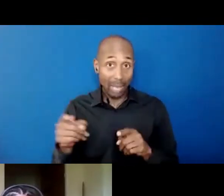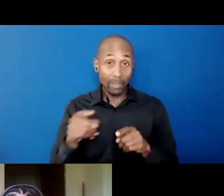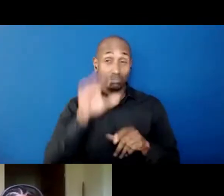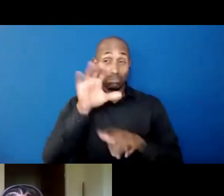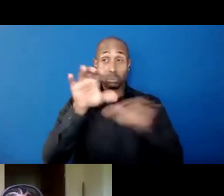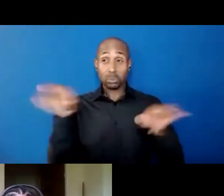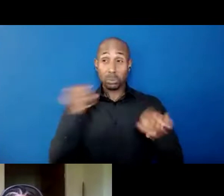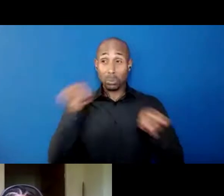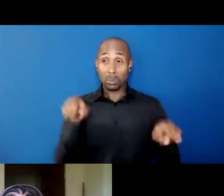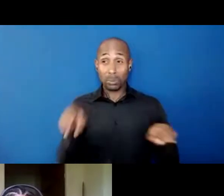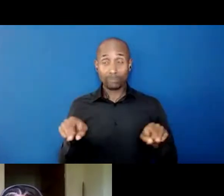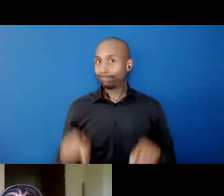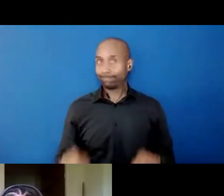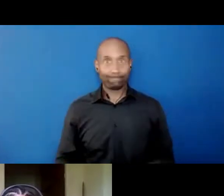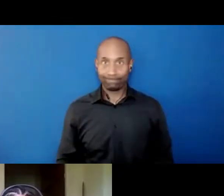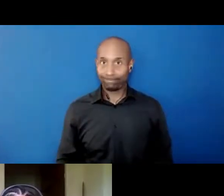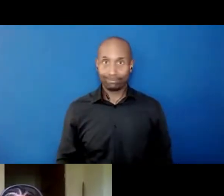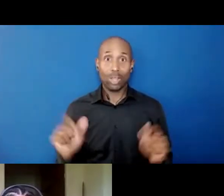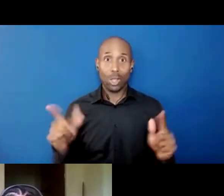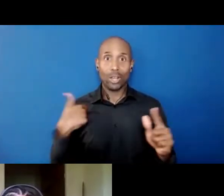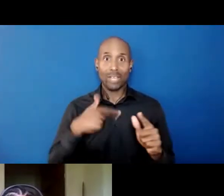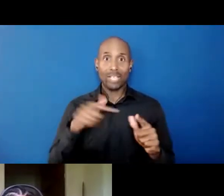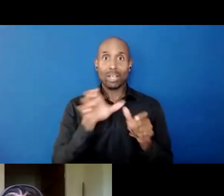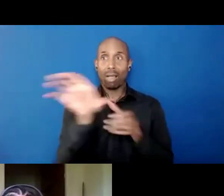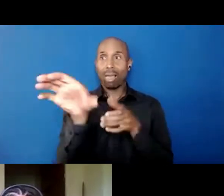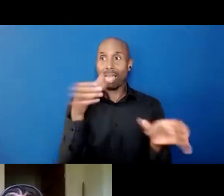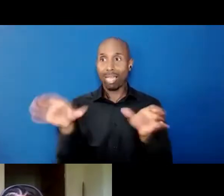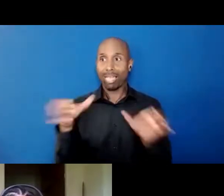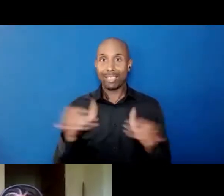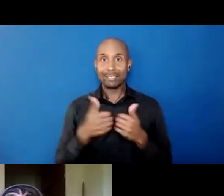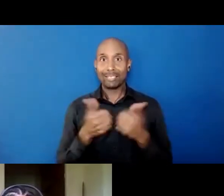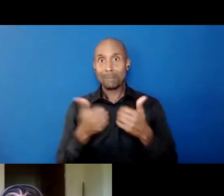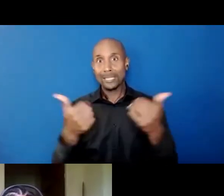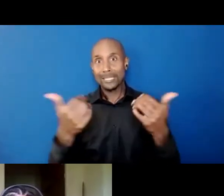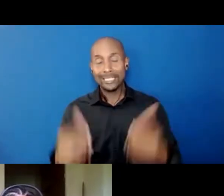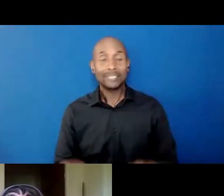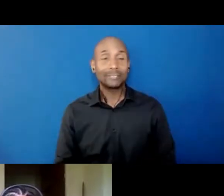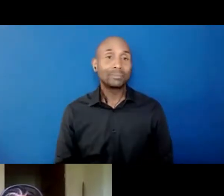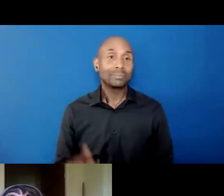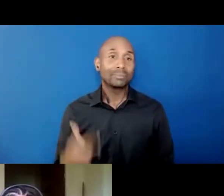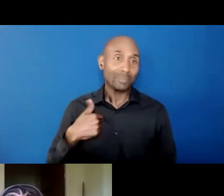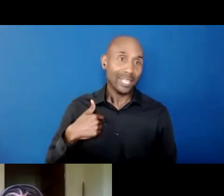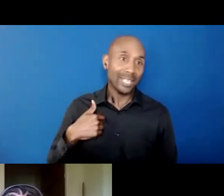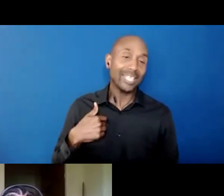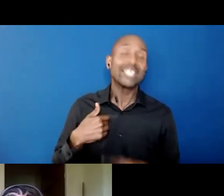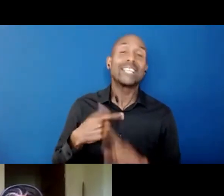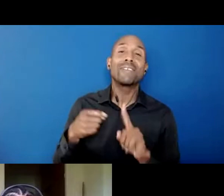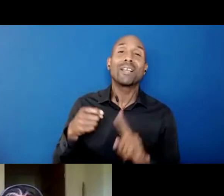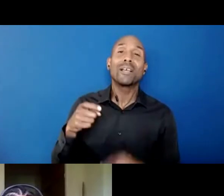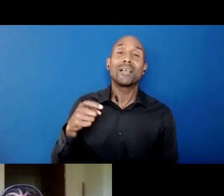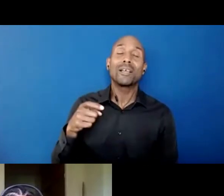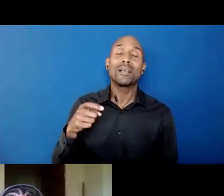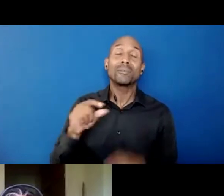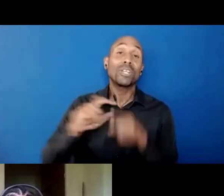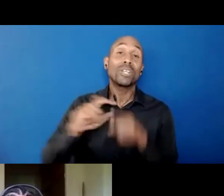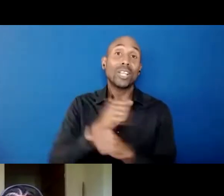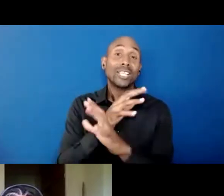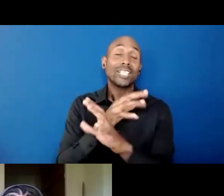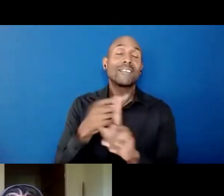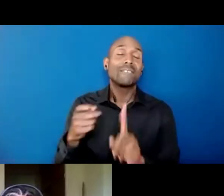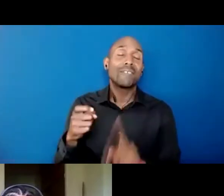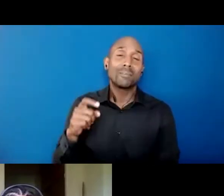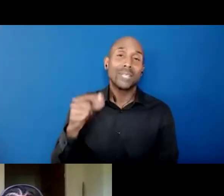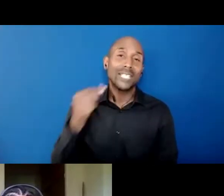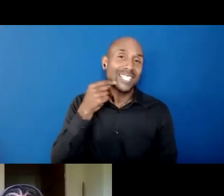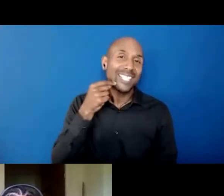the program manager for the Clearinghouse, dialing in from San Antonio, Texas. And I'd like to